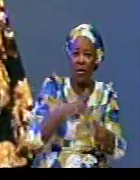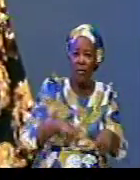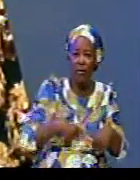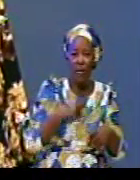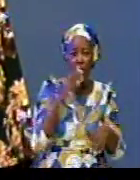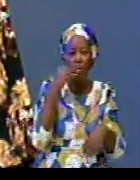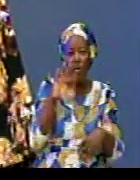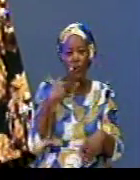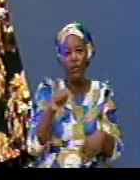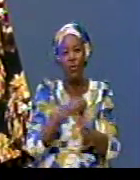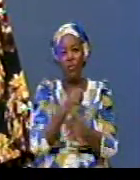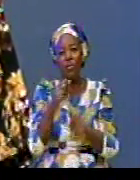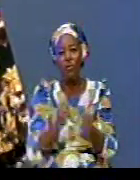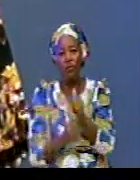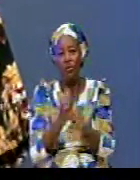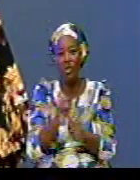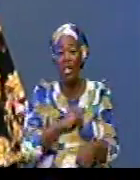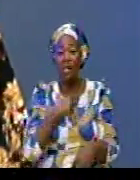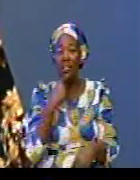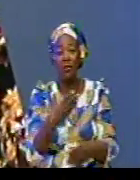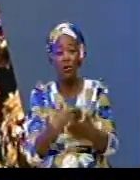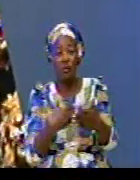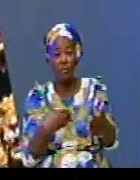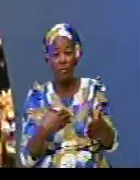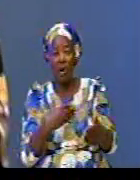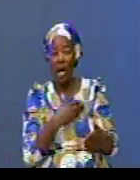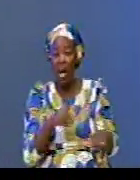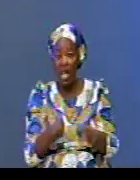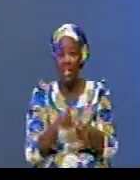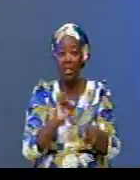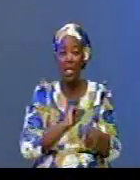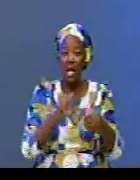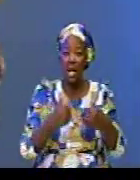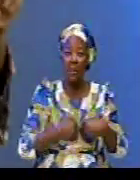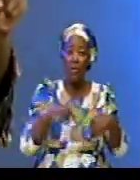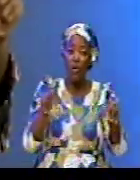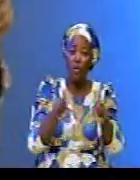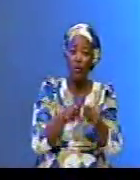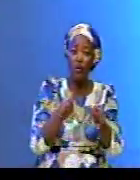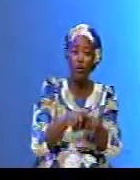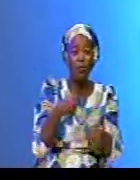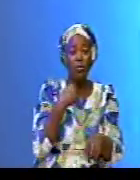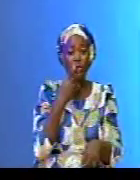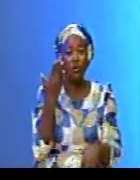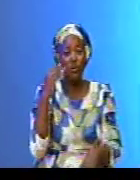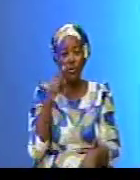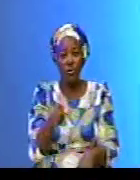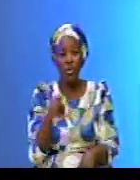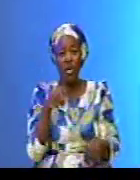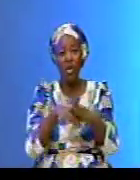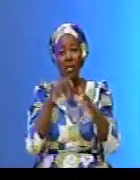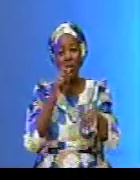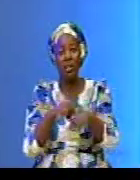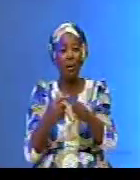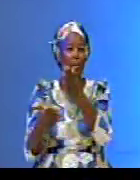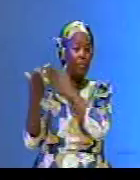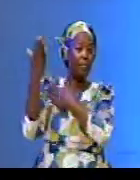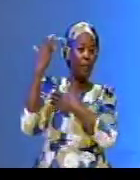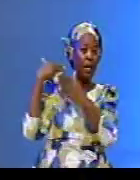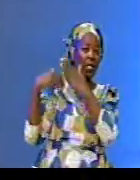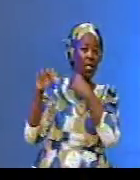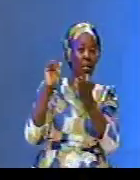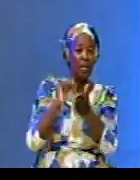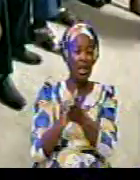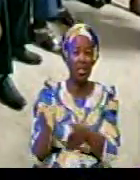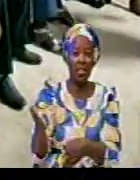like, of the which I tell you before, as I have also told you